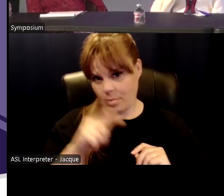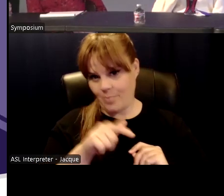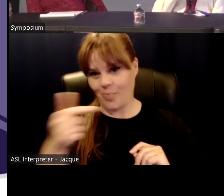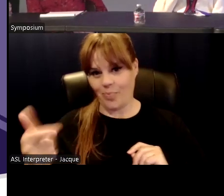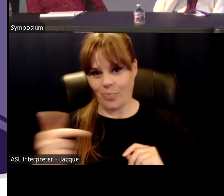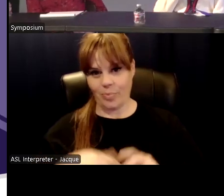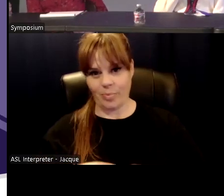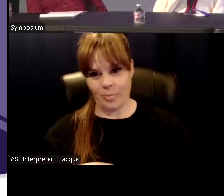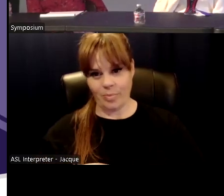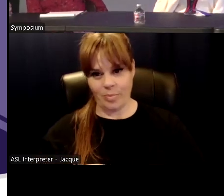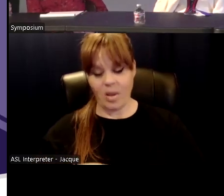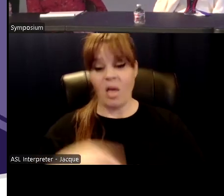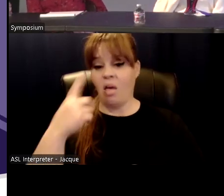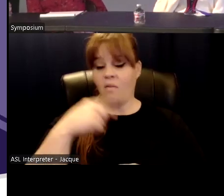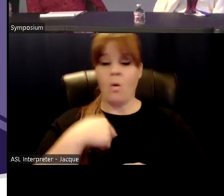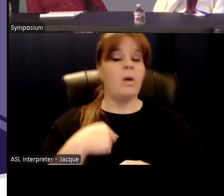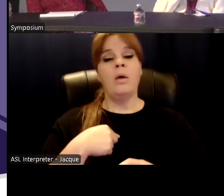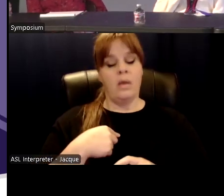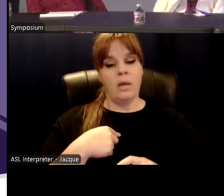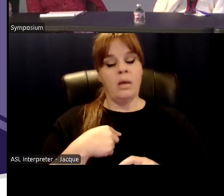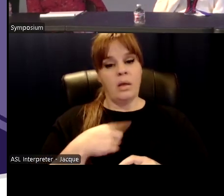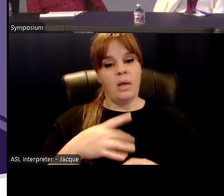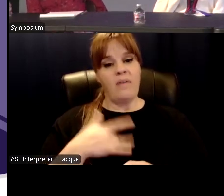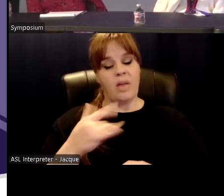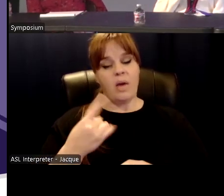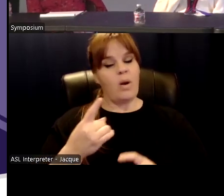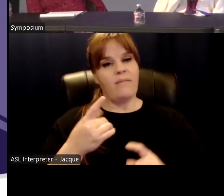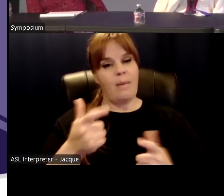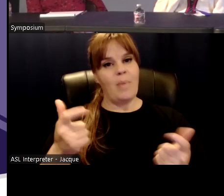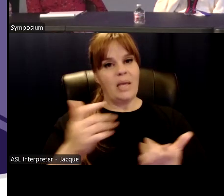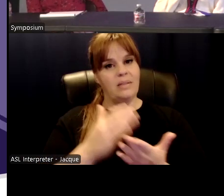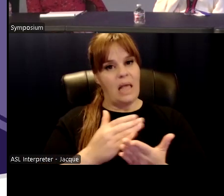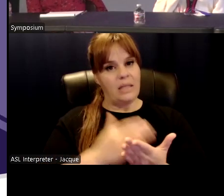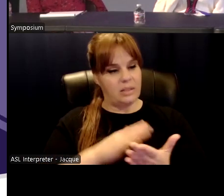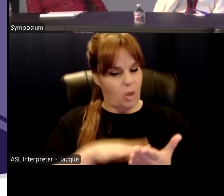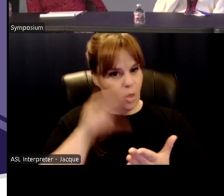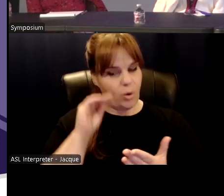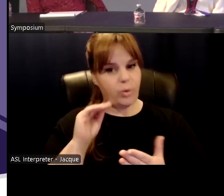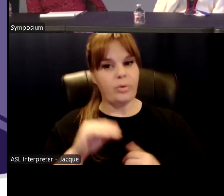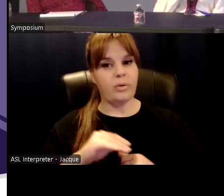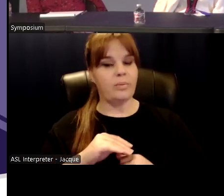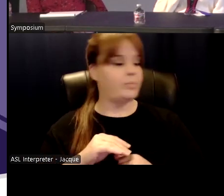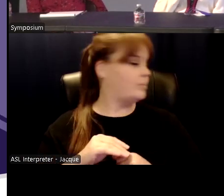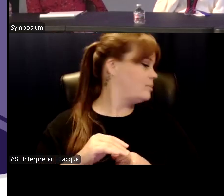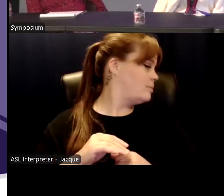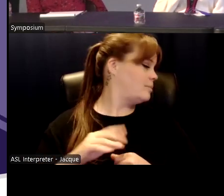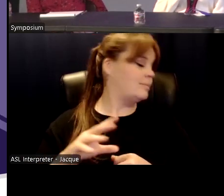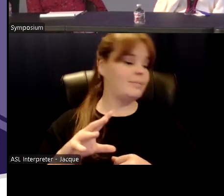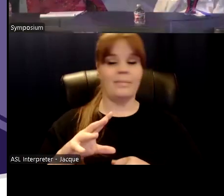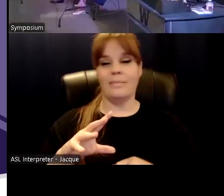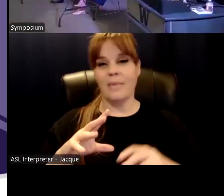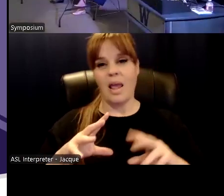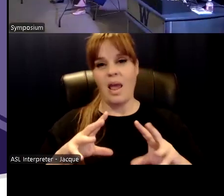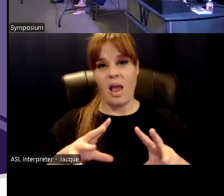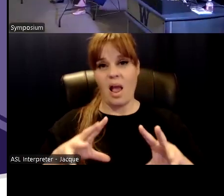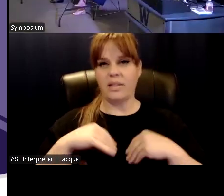So for me, I feel like one of the biggest takeaways was that accepting where you're at right now is so important.